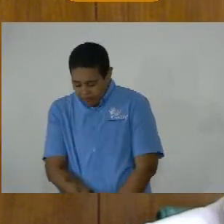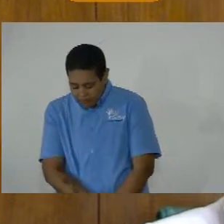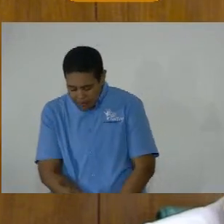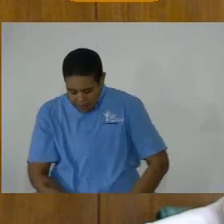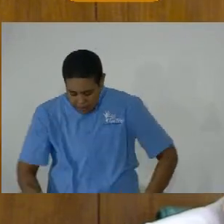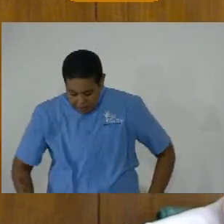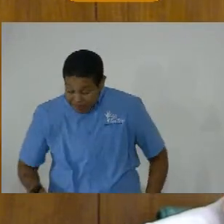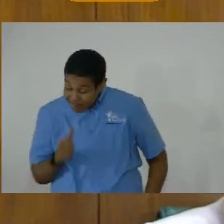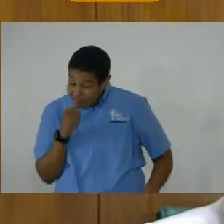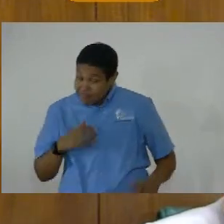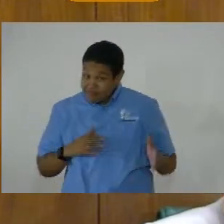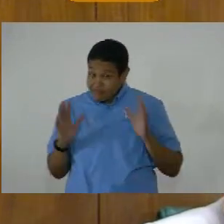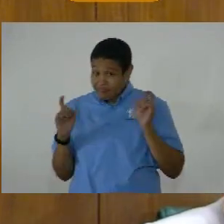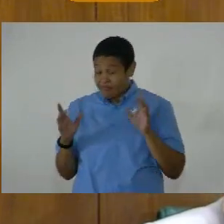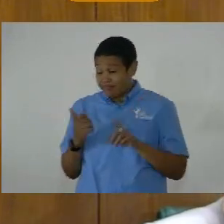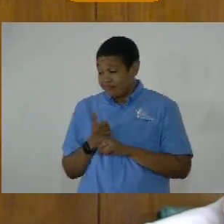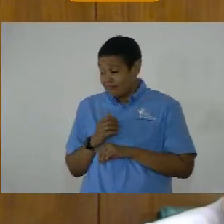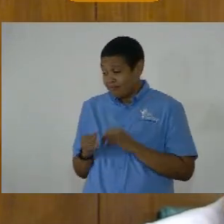Madam Speaker,